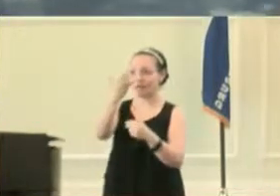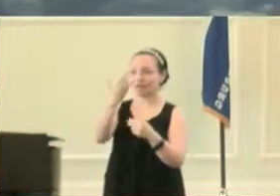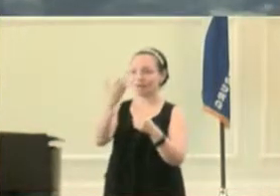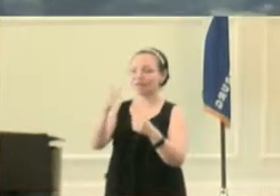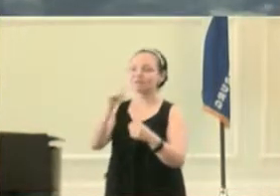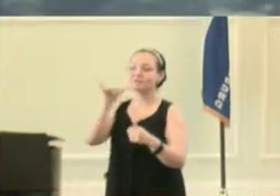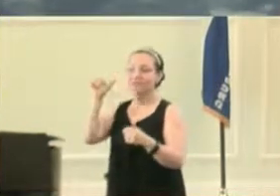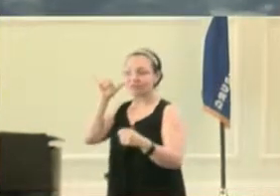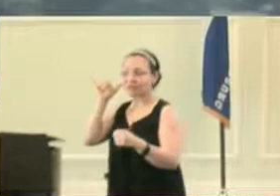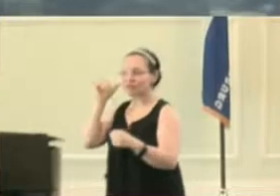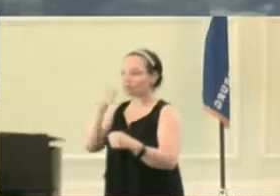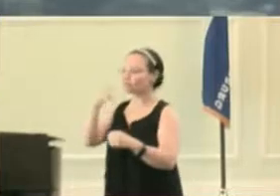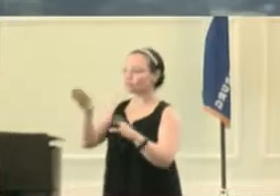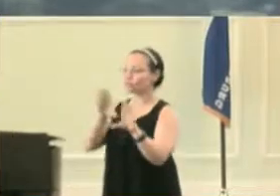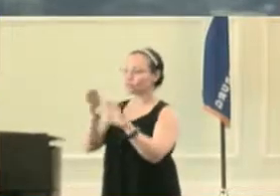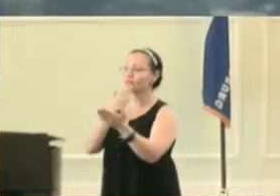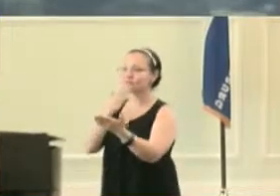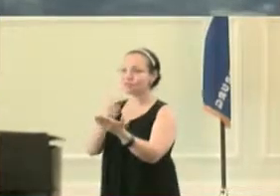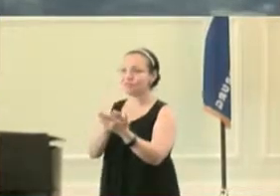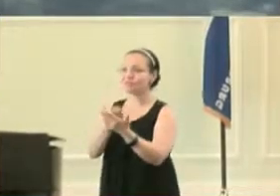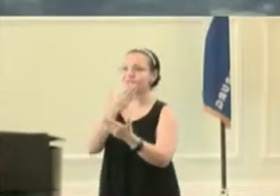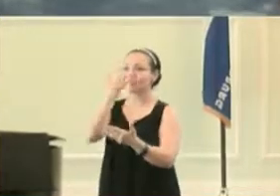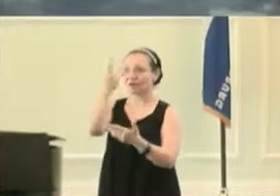we are praising God for that.